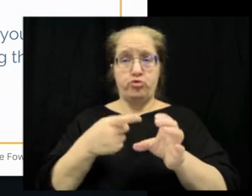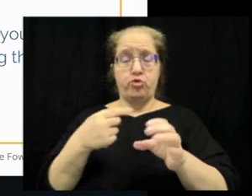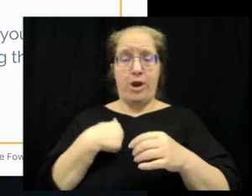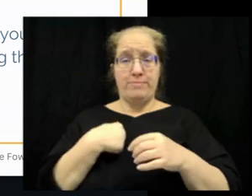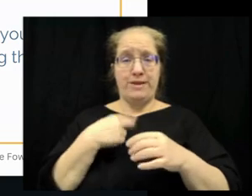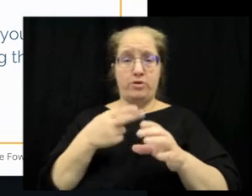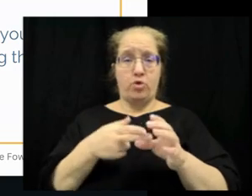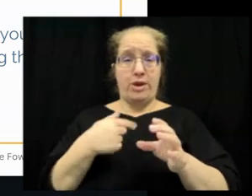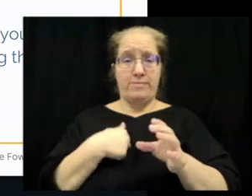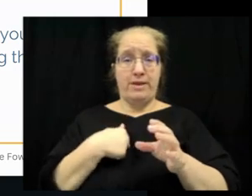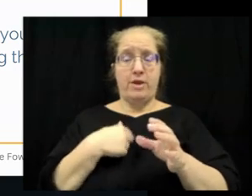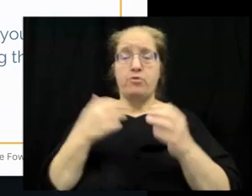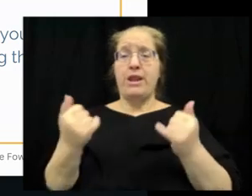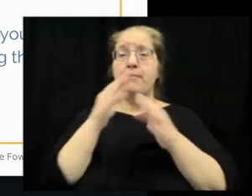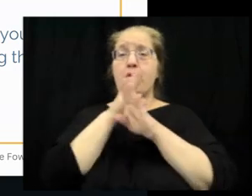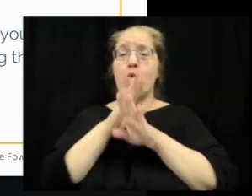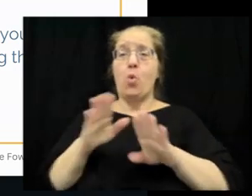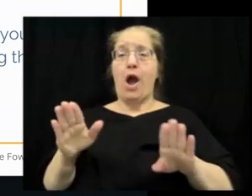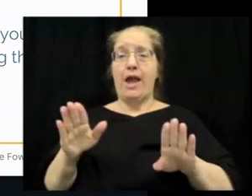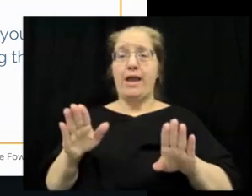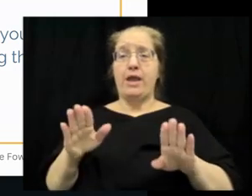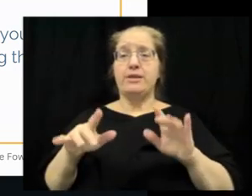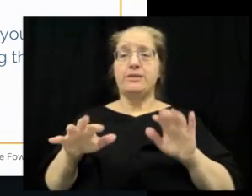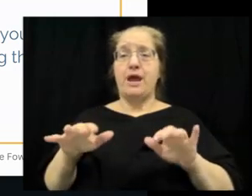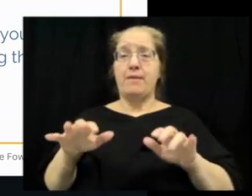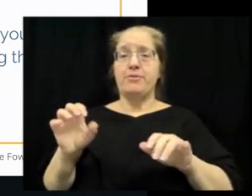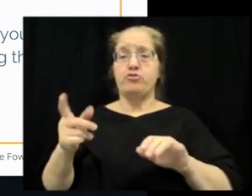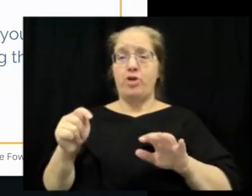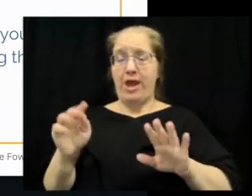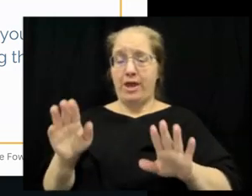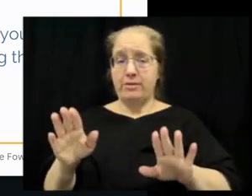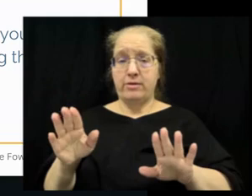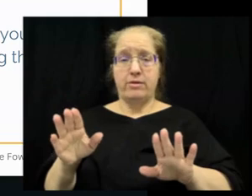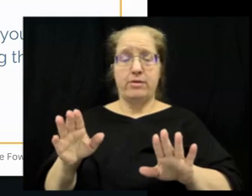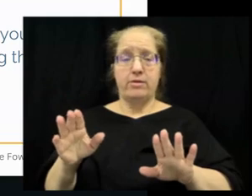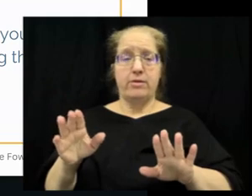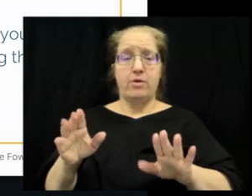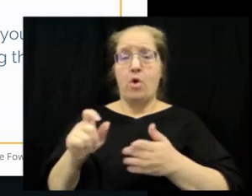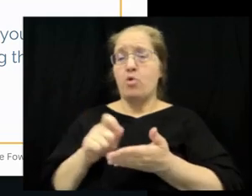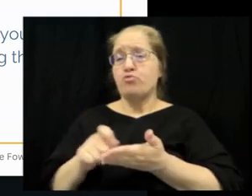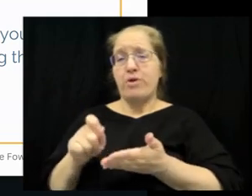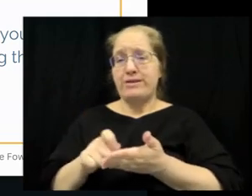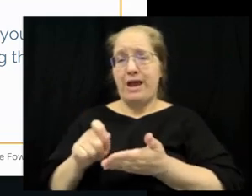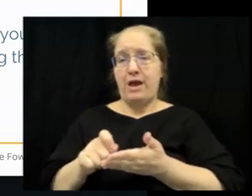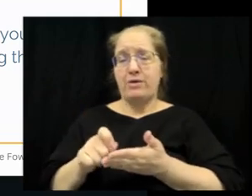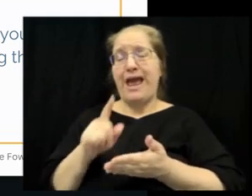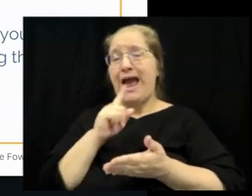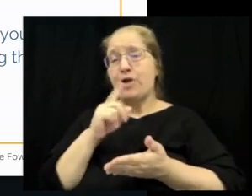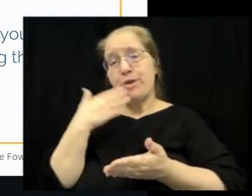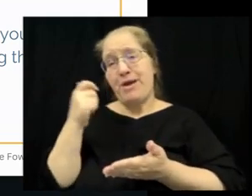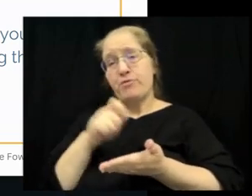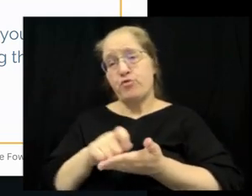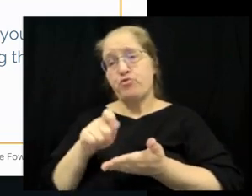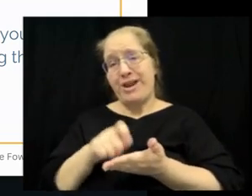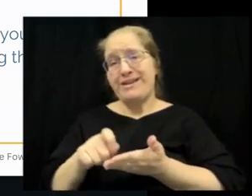it'll go a little quiet for you to type in the chat, but or write it down. We really prefer you write it so that you